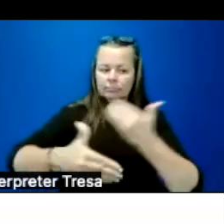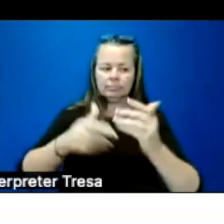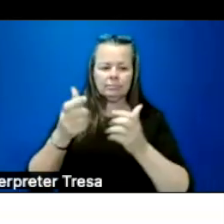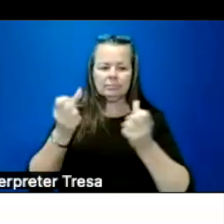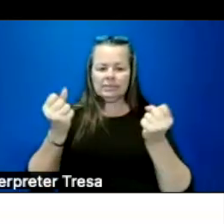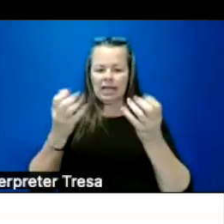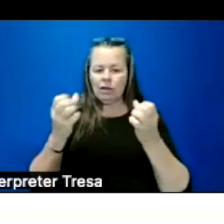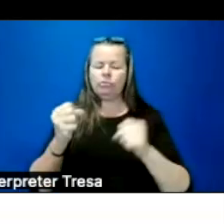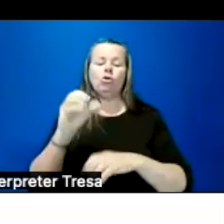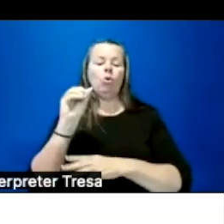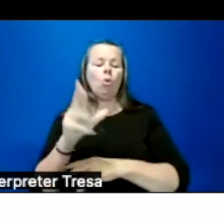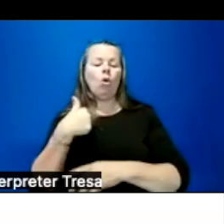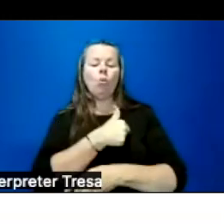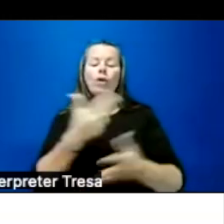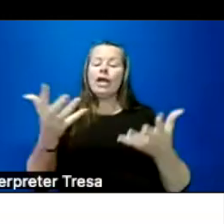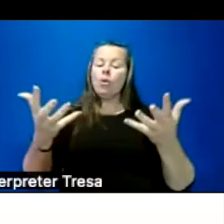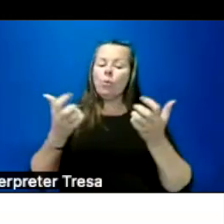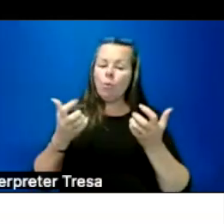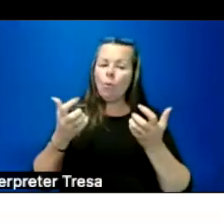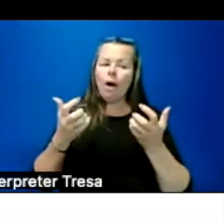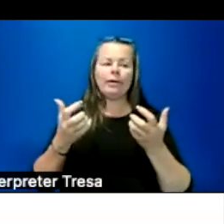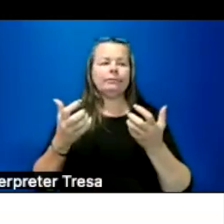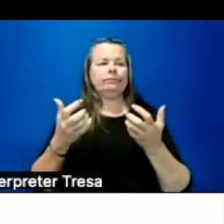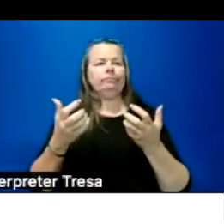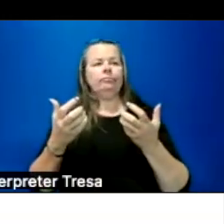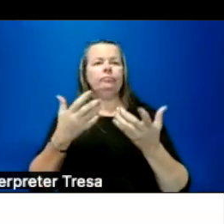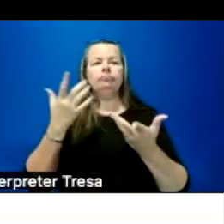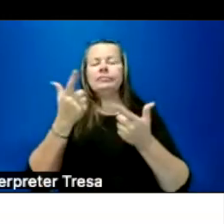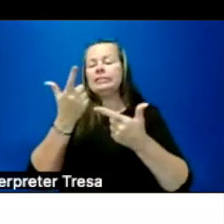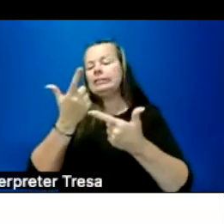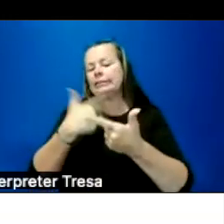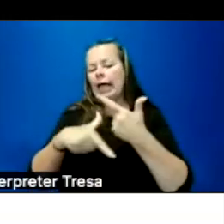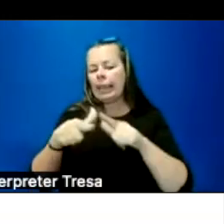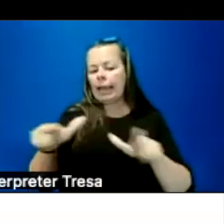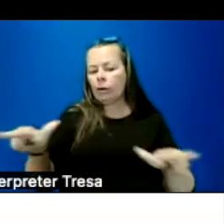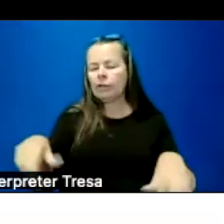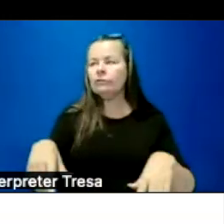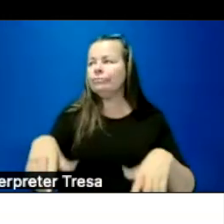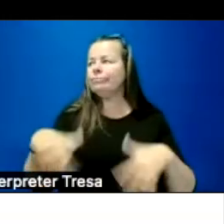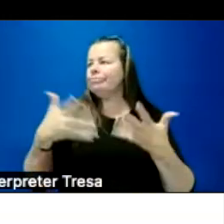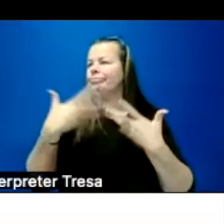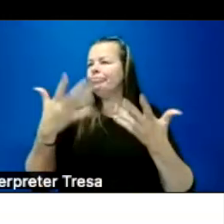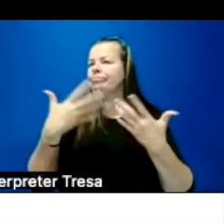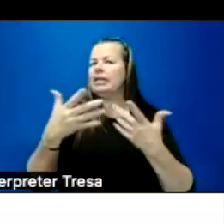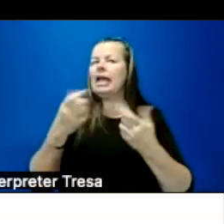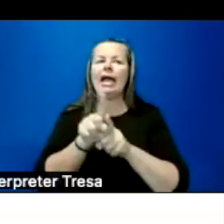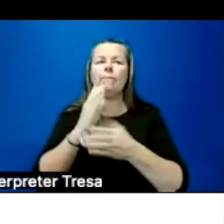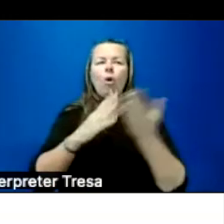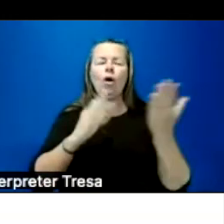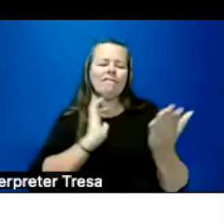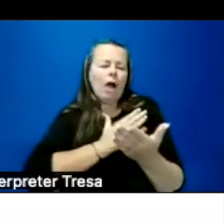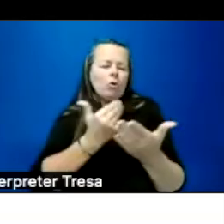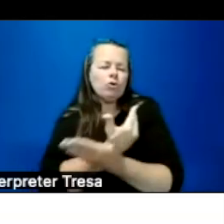get sign language as part of our new ways of communicating, we should make sure